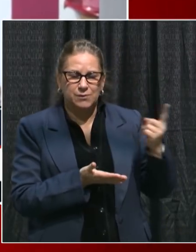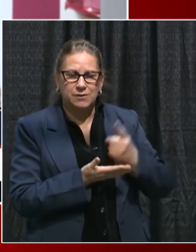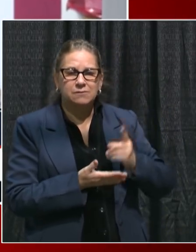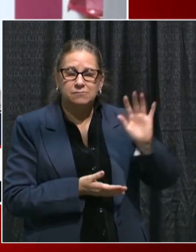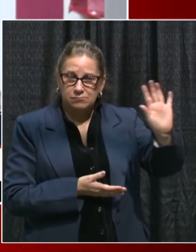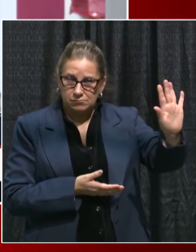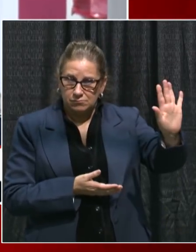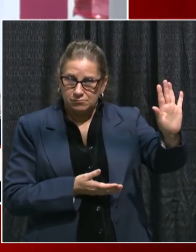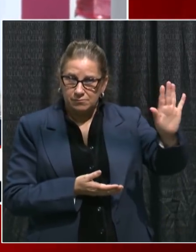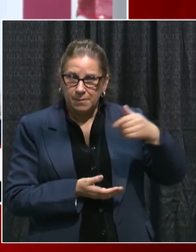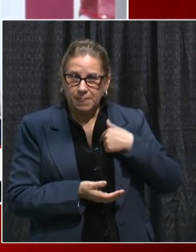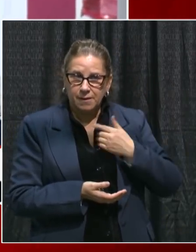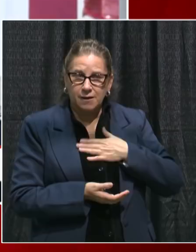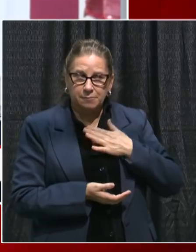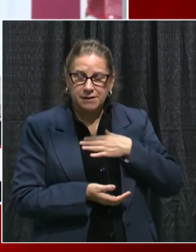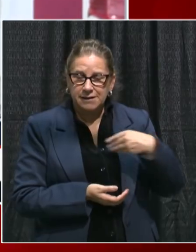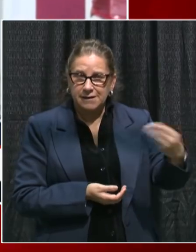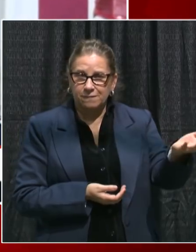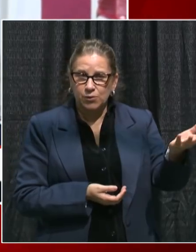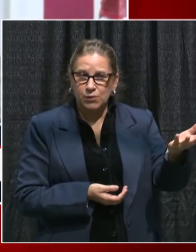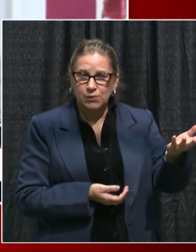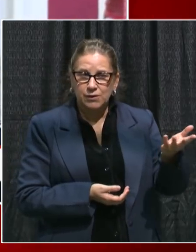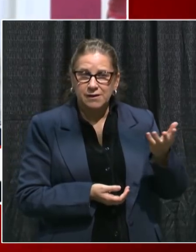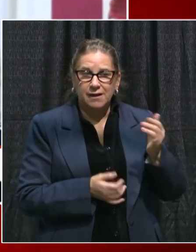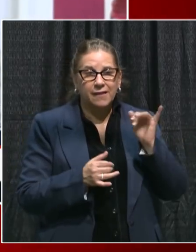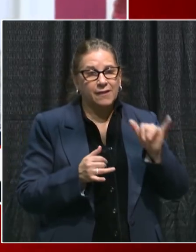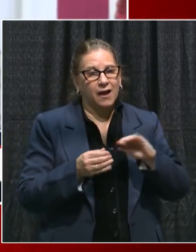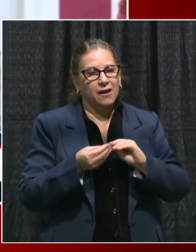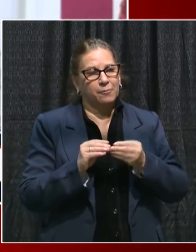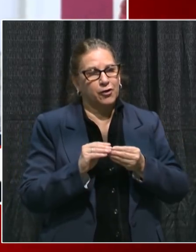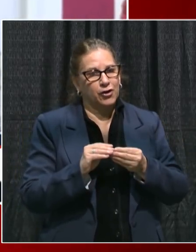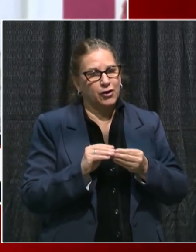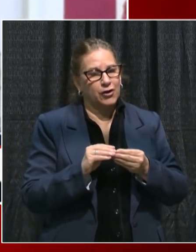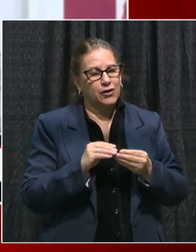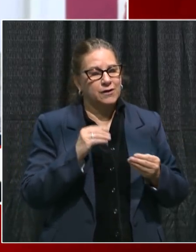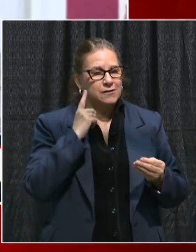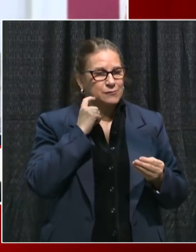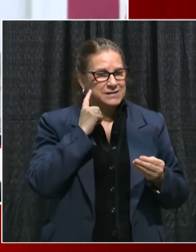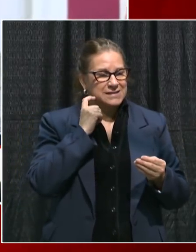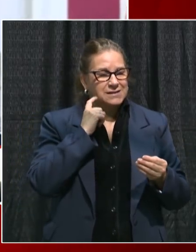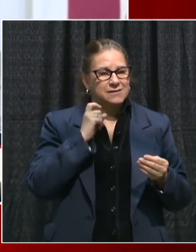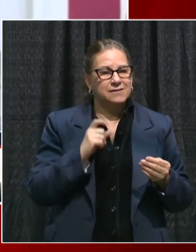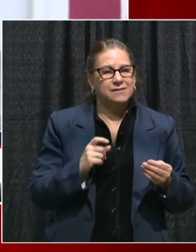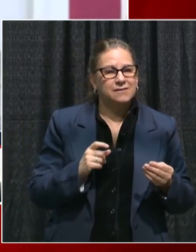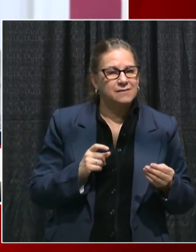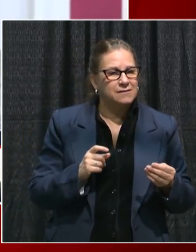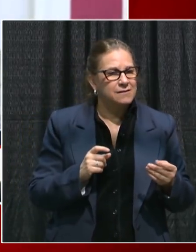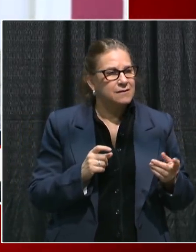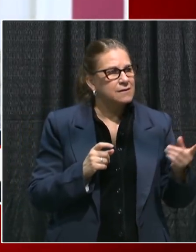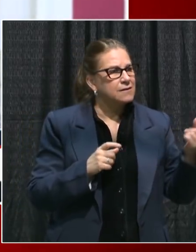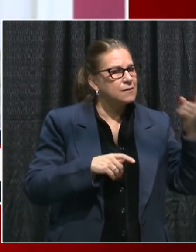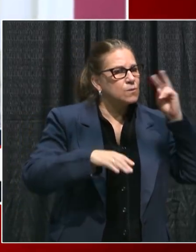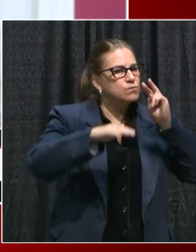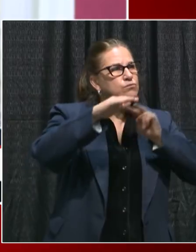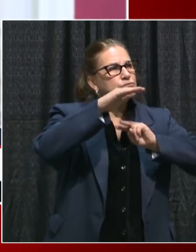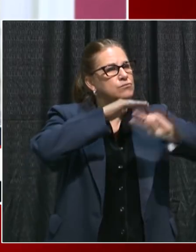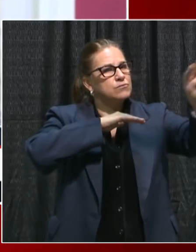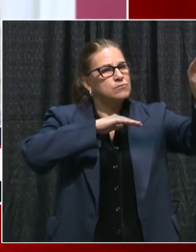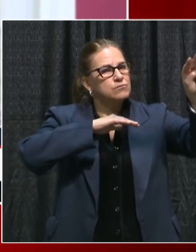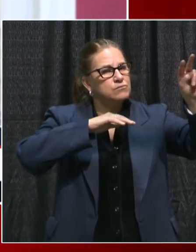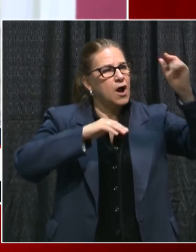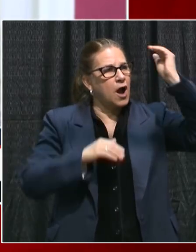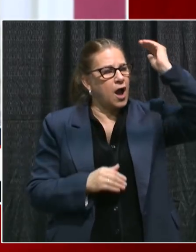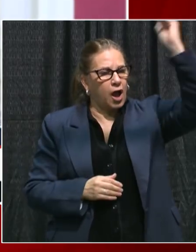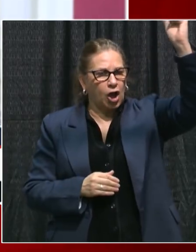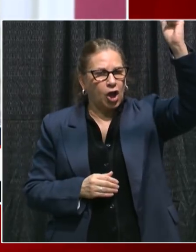to you. This is the up-to-date number that we just reported on. Right, I understand that, but you said you projected it. It's lower than what you expected. I don't have that model right in front of